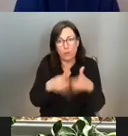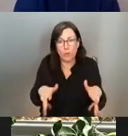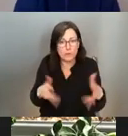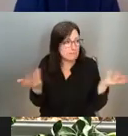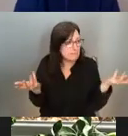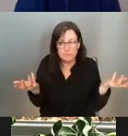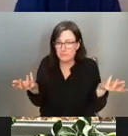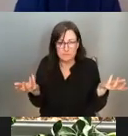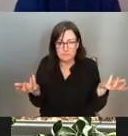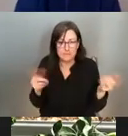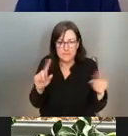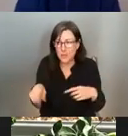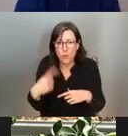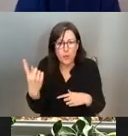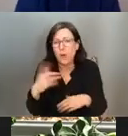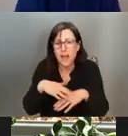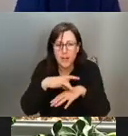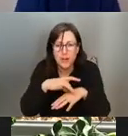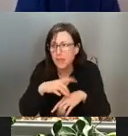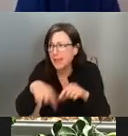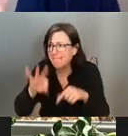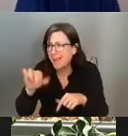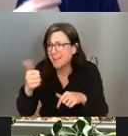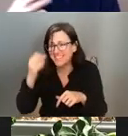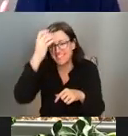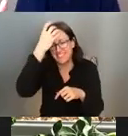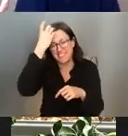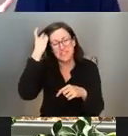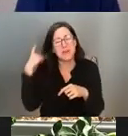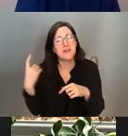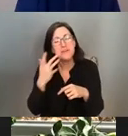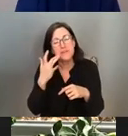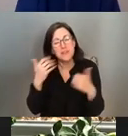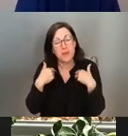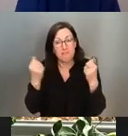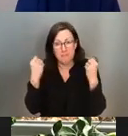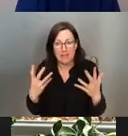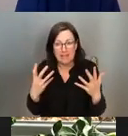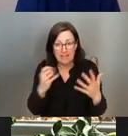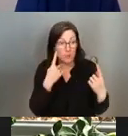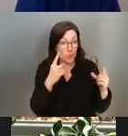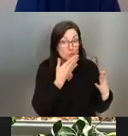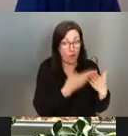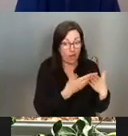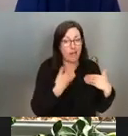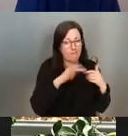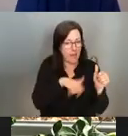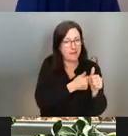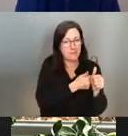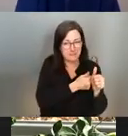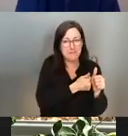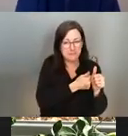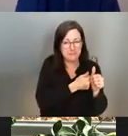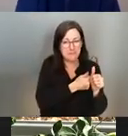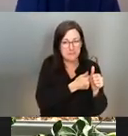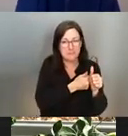it's the only one on earth again, then we're in trouble. So you like to have many of something that works real well. So you don't have to have